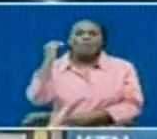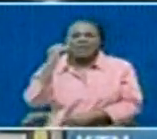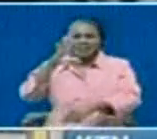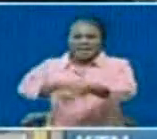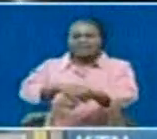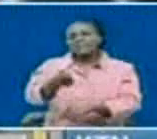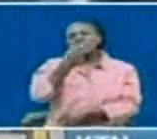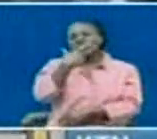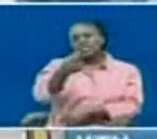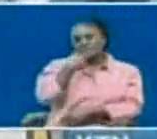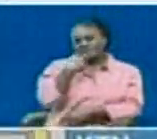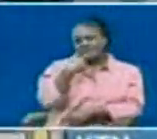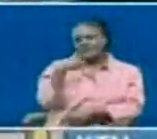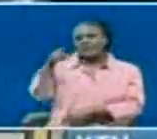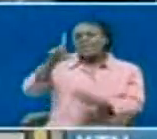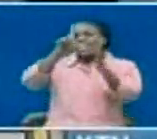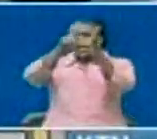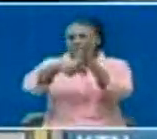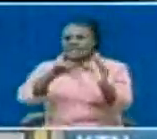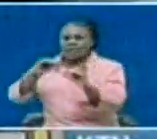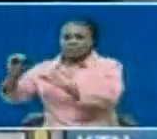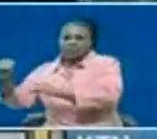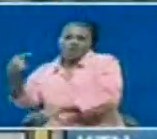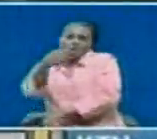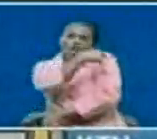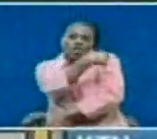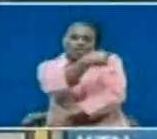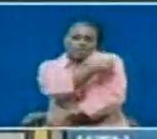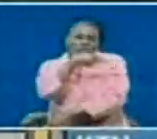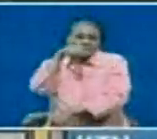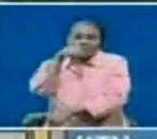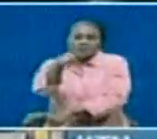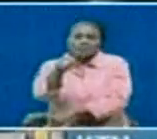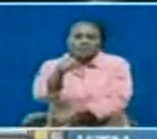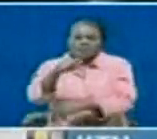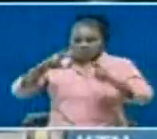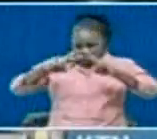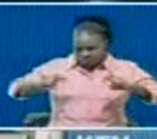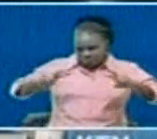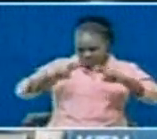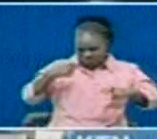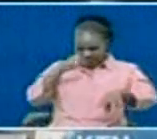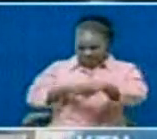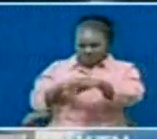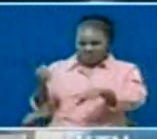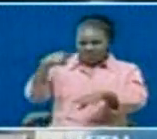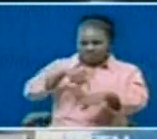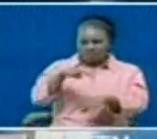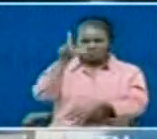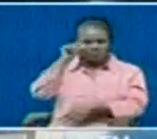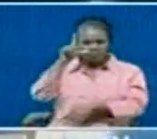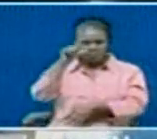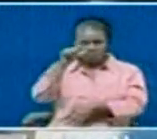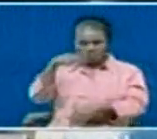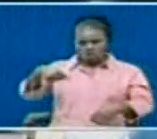kwetu. Jacqueline later went to Yala Sub-District Hospital where she was screened. Vile nilikuja, walinipiga picha kwa